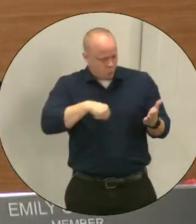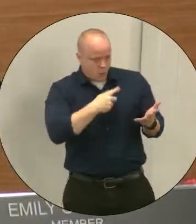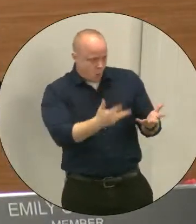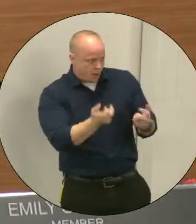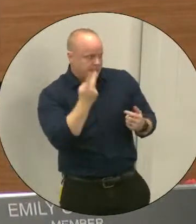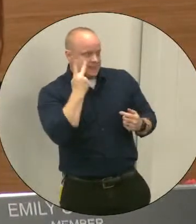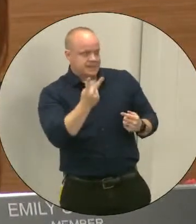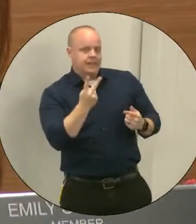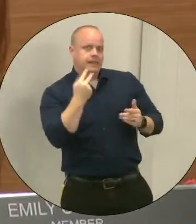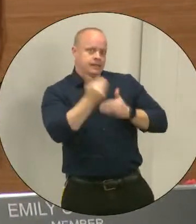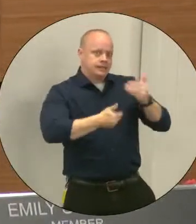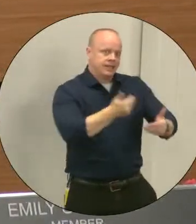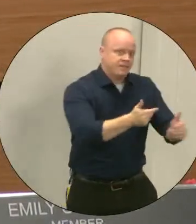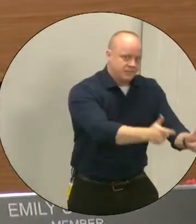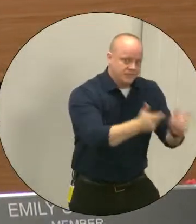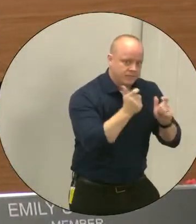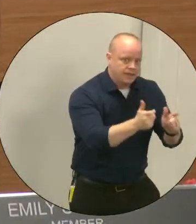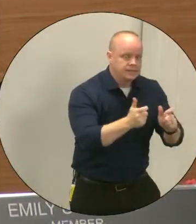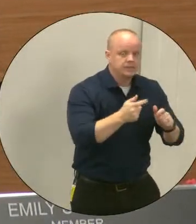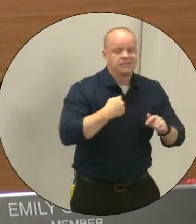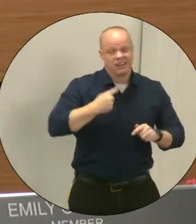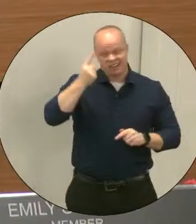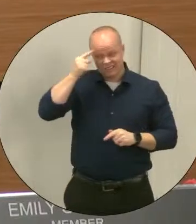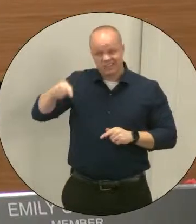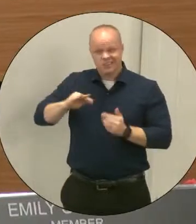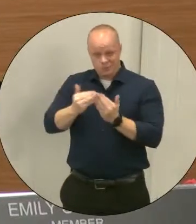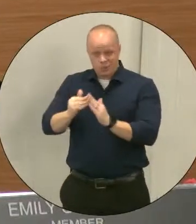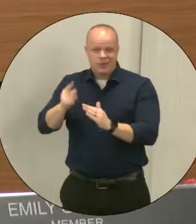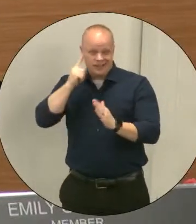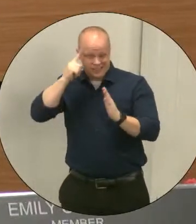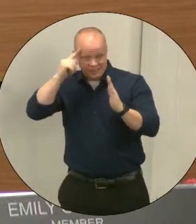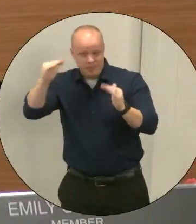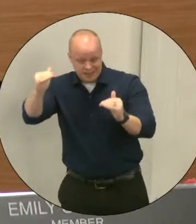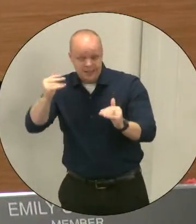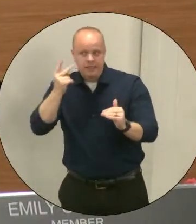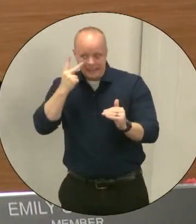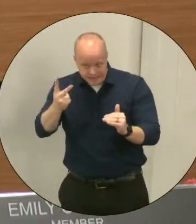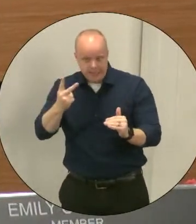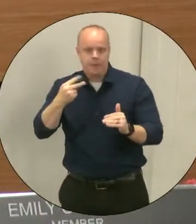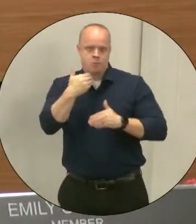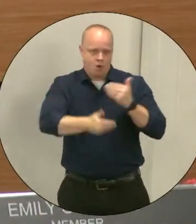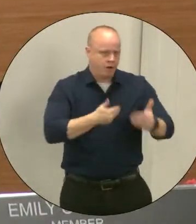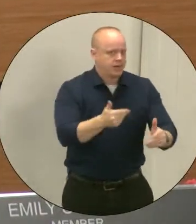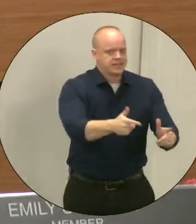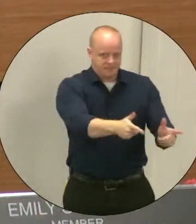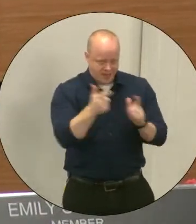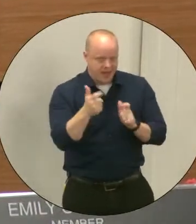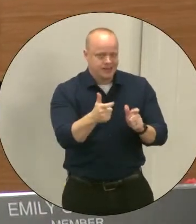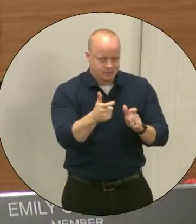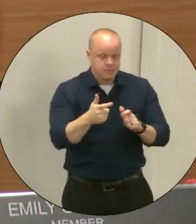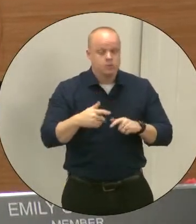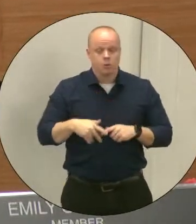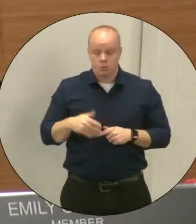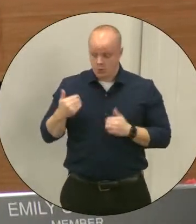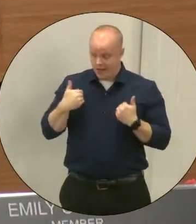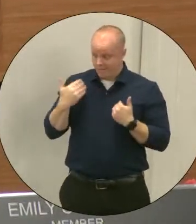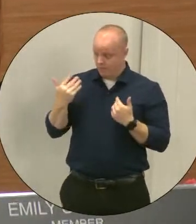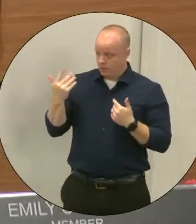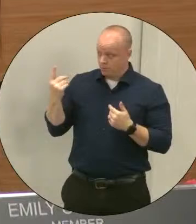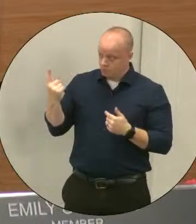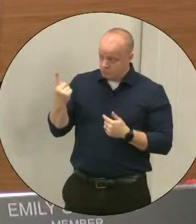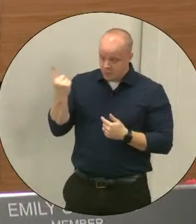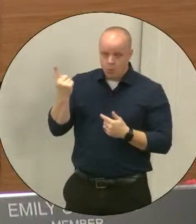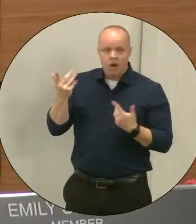move quickly. I think the community is expecting to see things move quickly. And so to have somebody who knows our